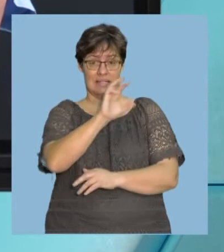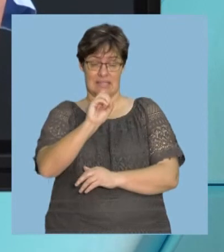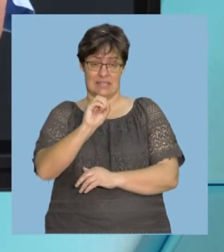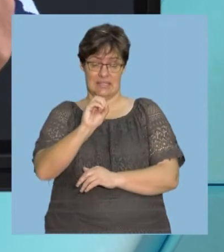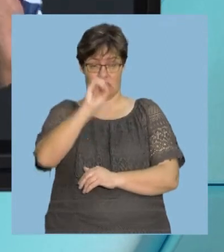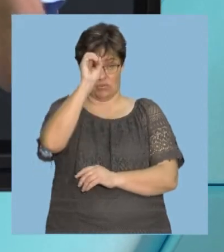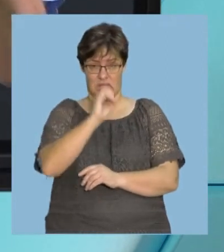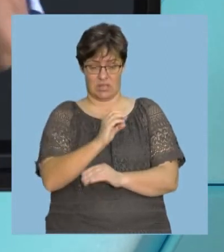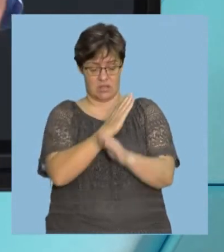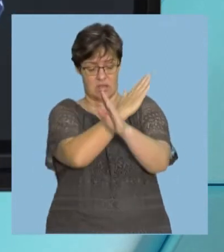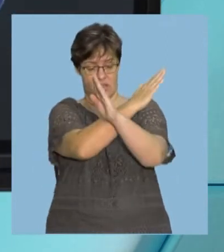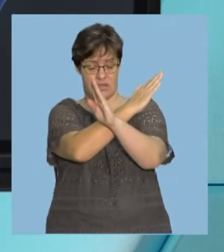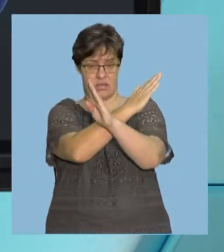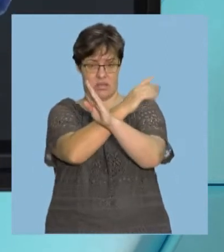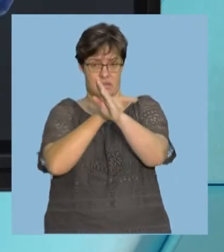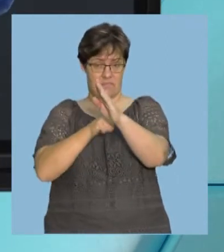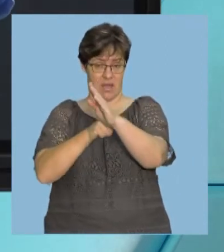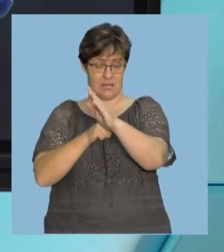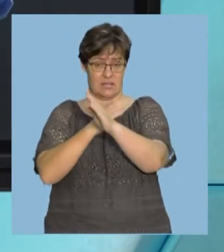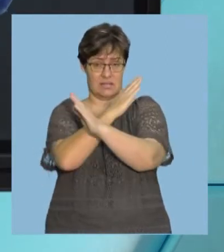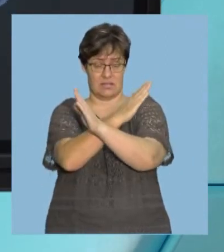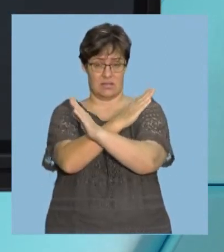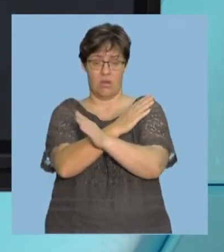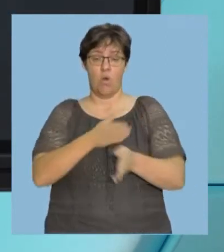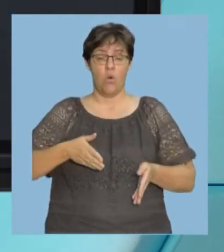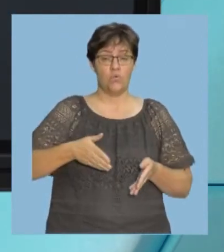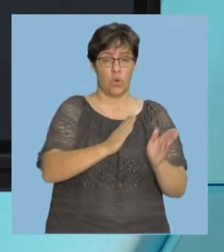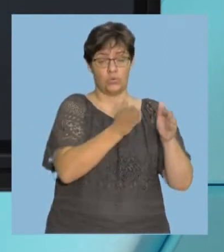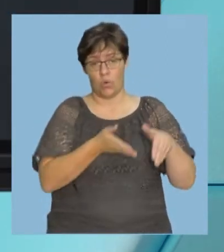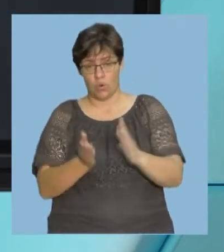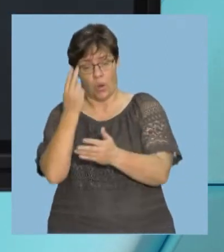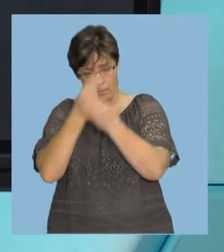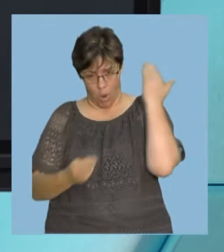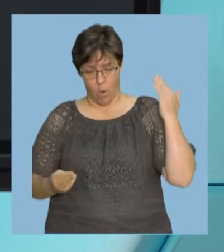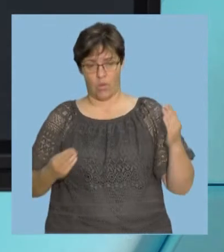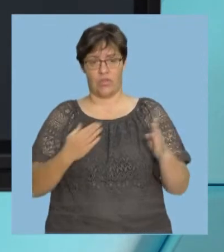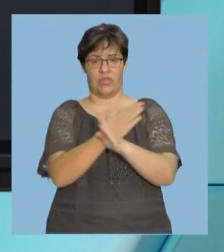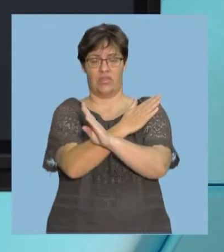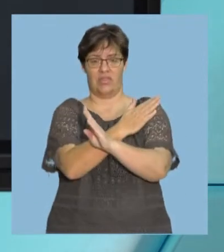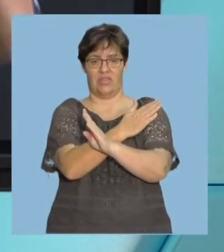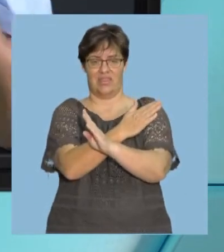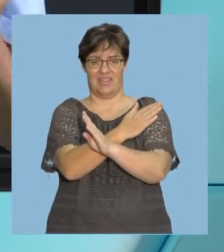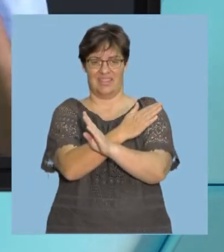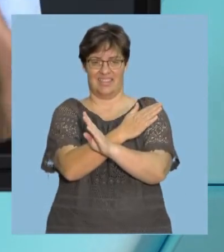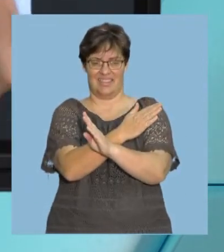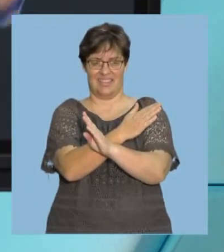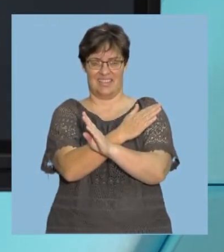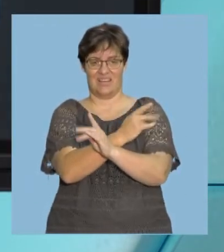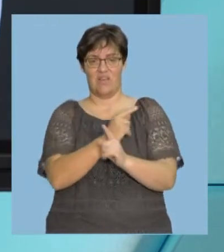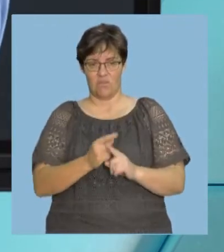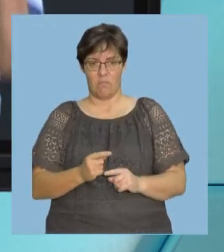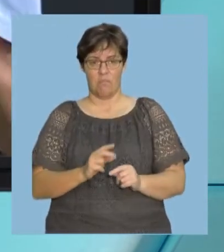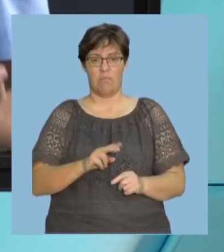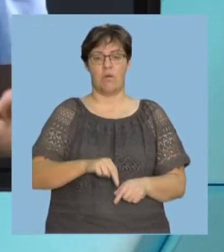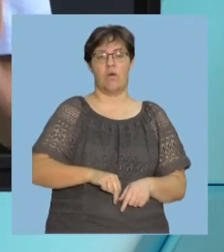other, then the intersection is the part of the road that belongs to both of them. So if you've got a